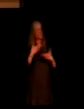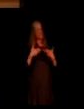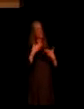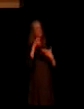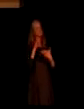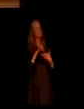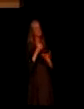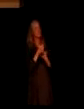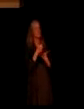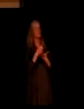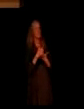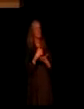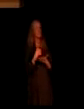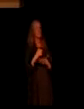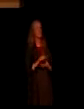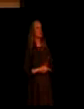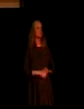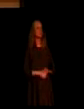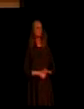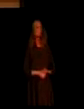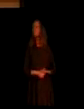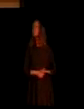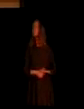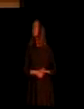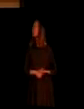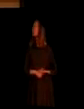be helpful. Now,